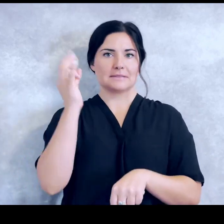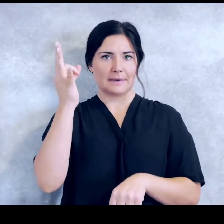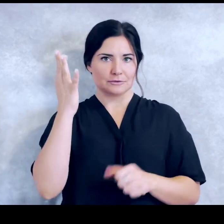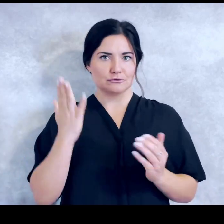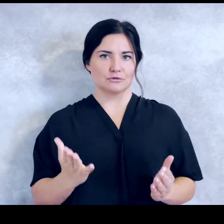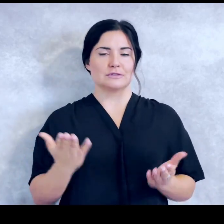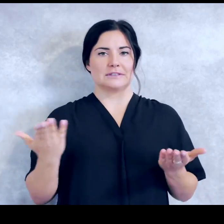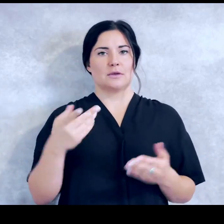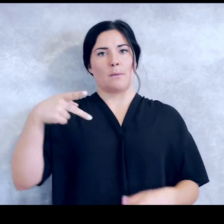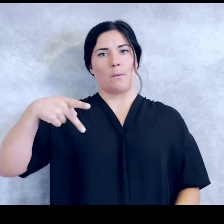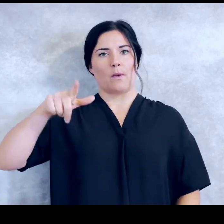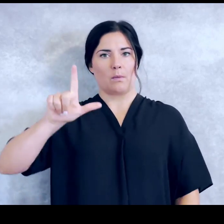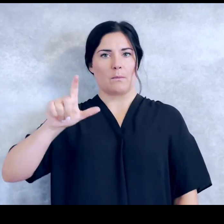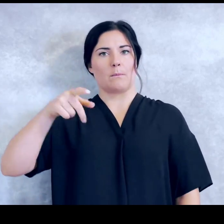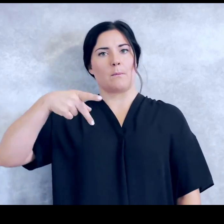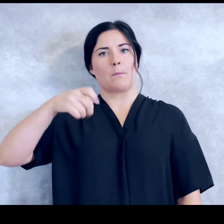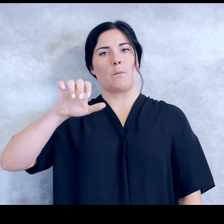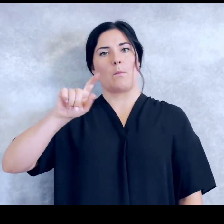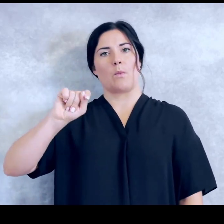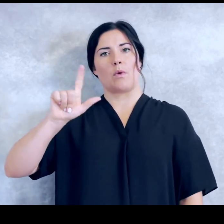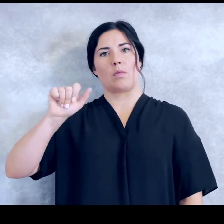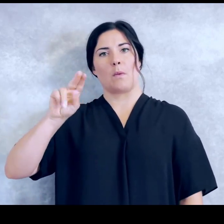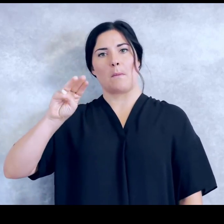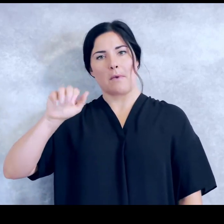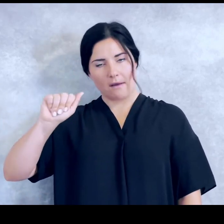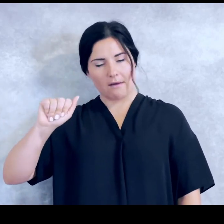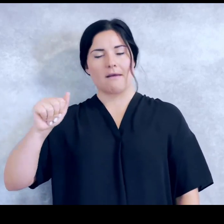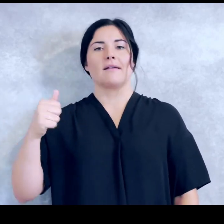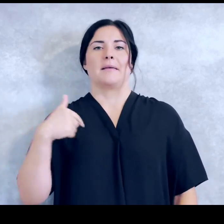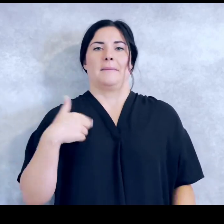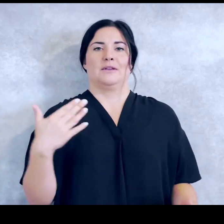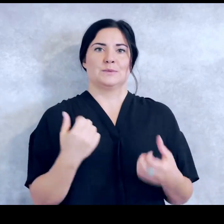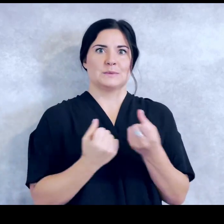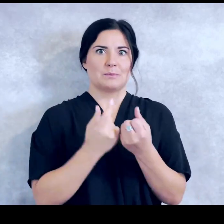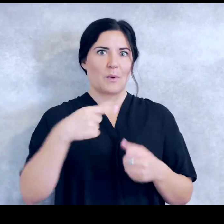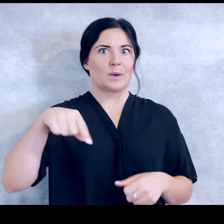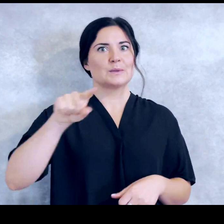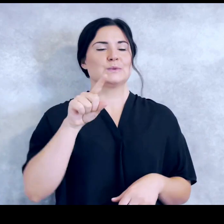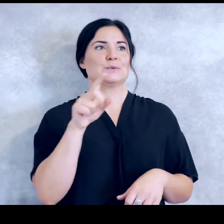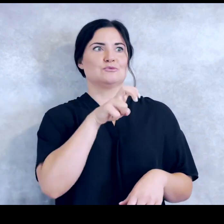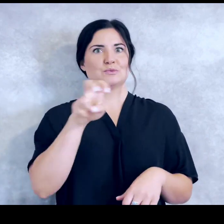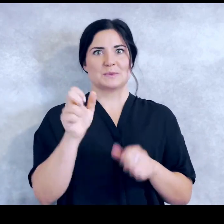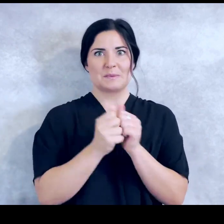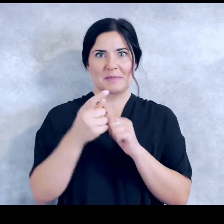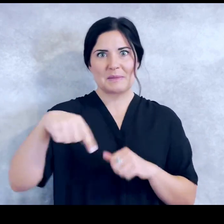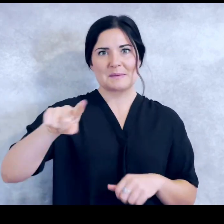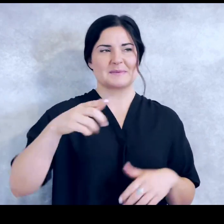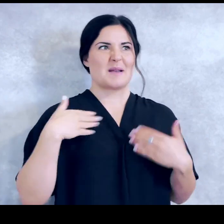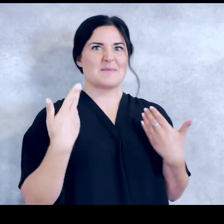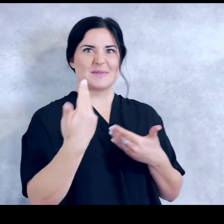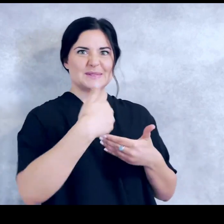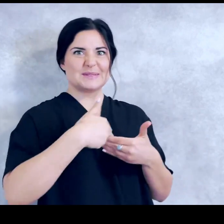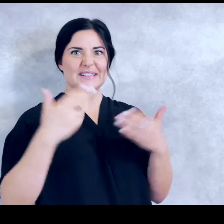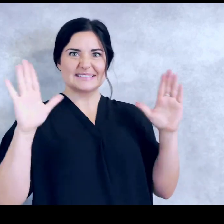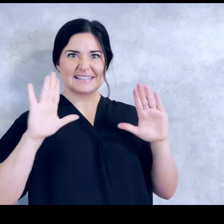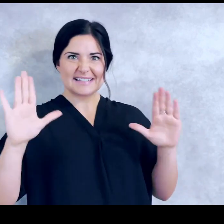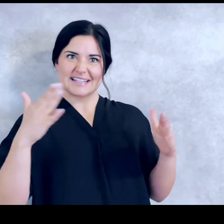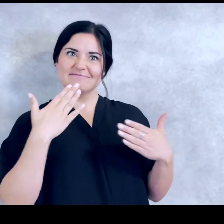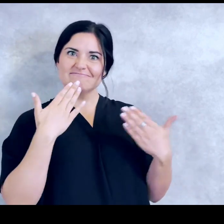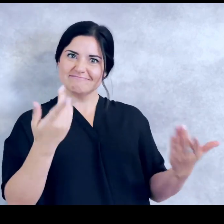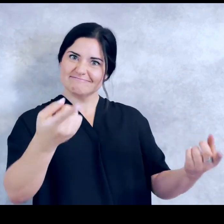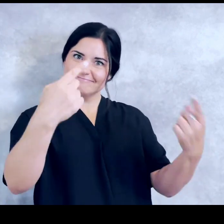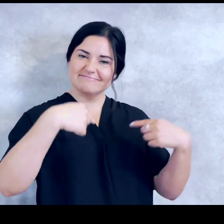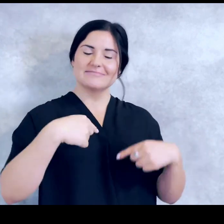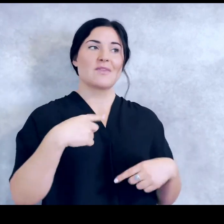Loma. I'm one of the pastors that helped to encourage you and help you navigate on this journey with the Lord. So I'm glad you're here on this Sunday. I